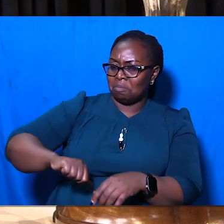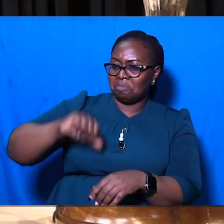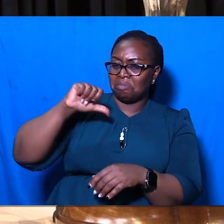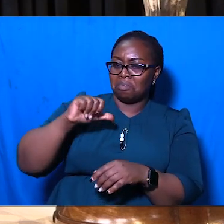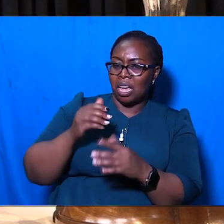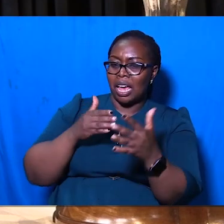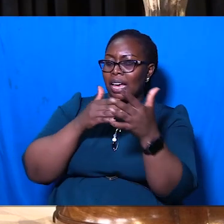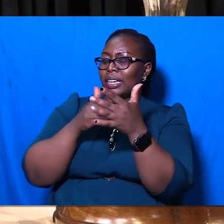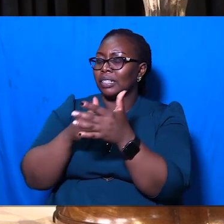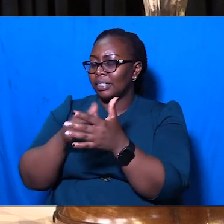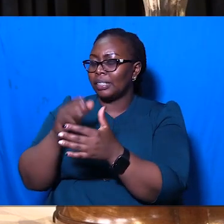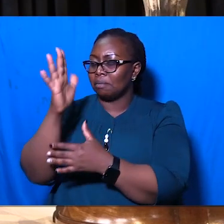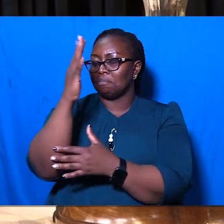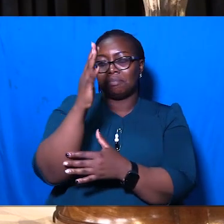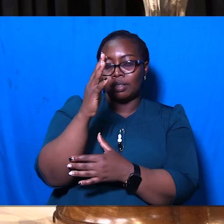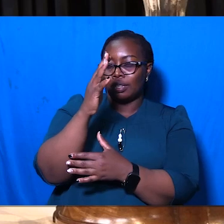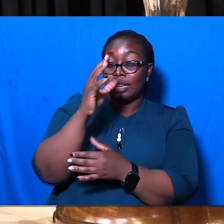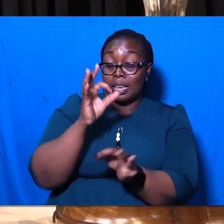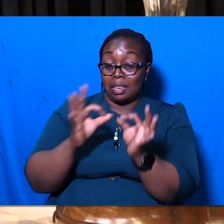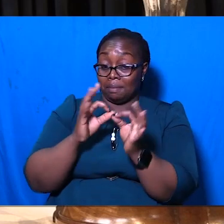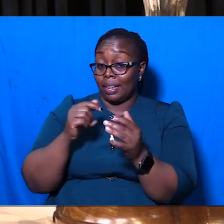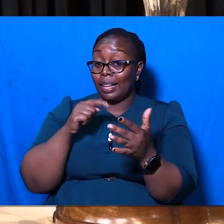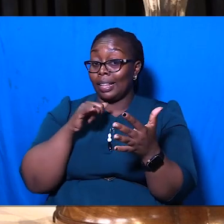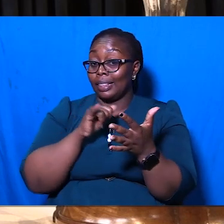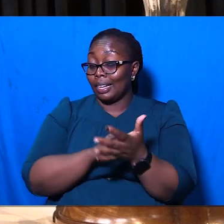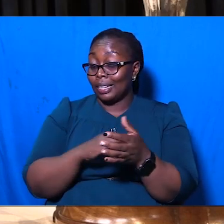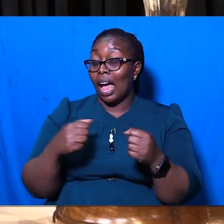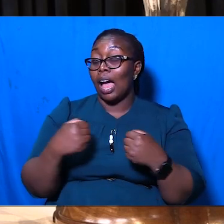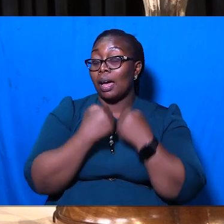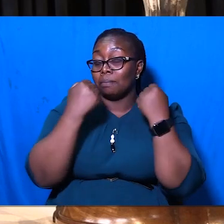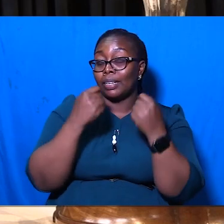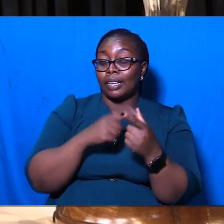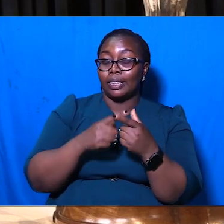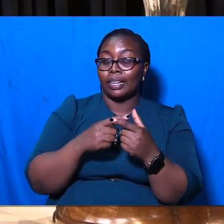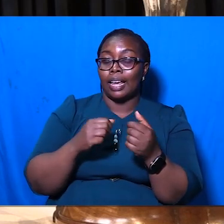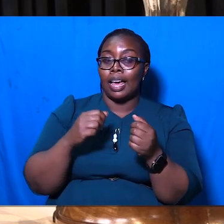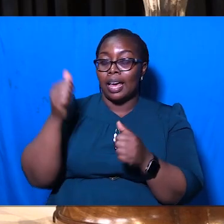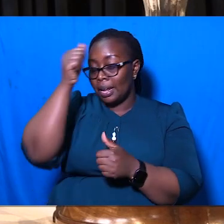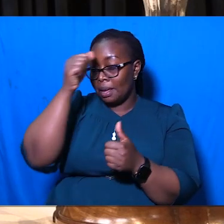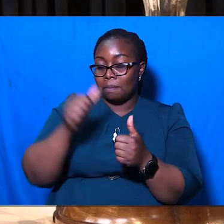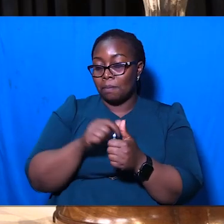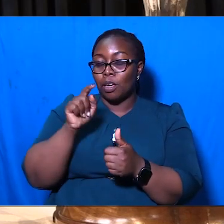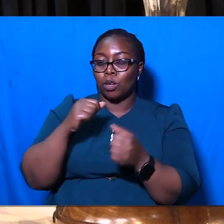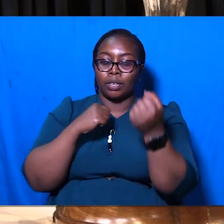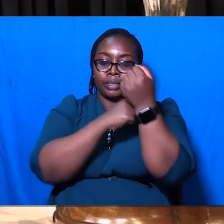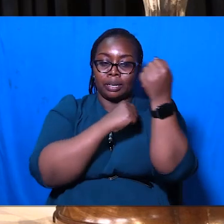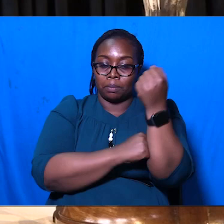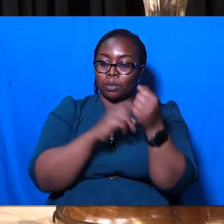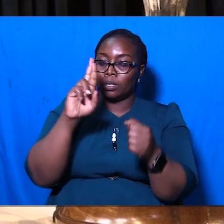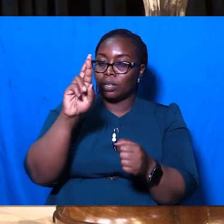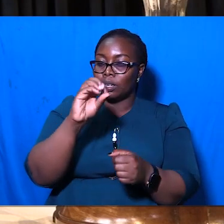you do boast, remember that you do not support the root, but the